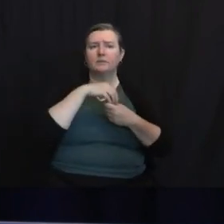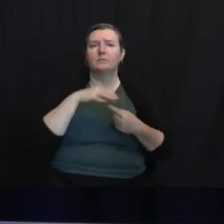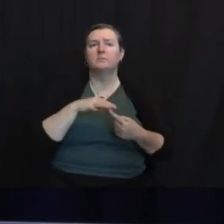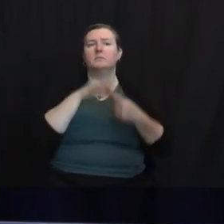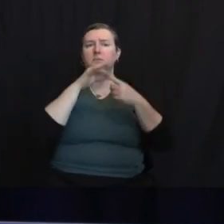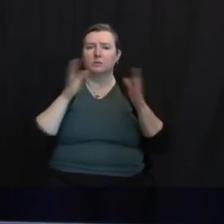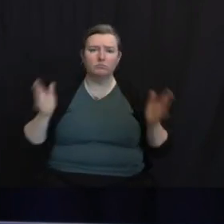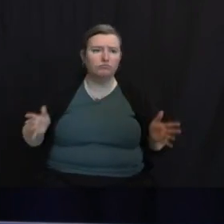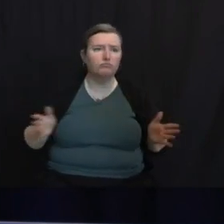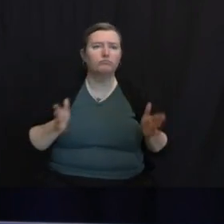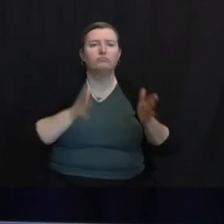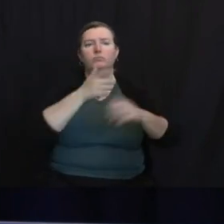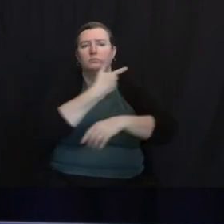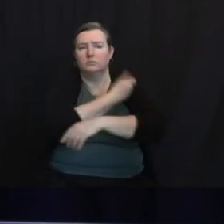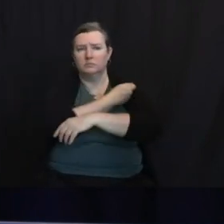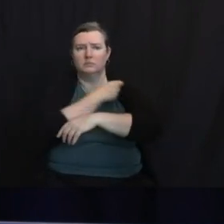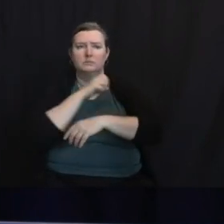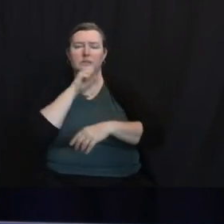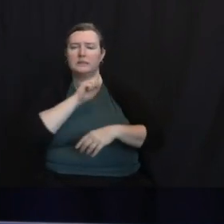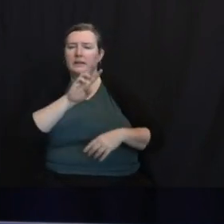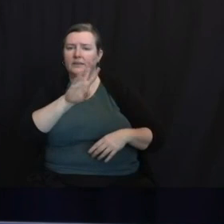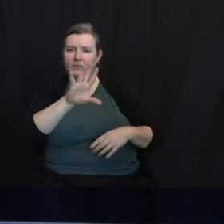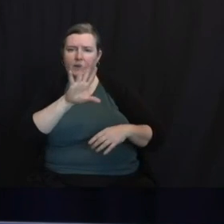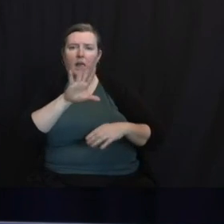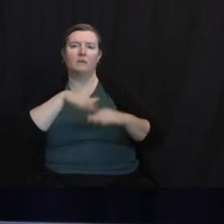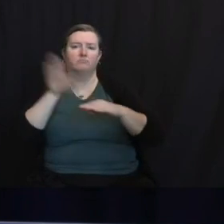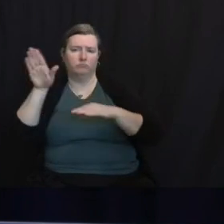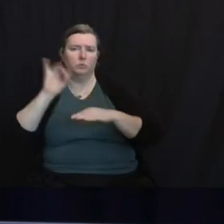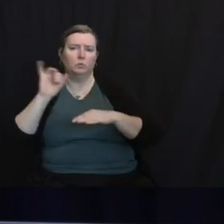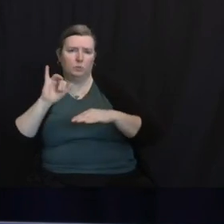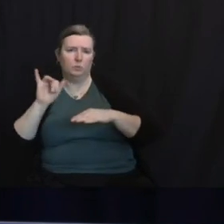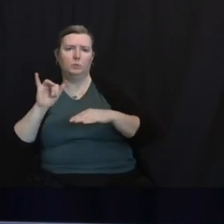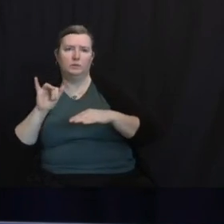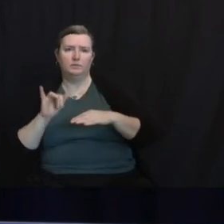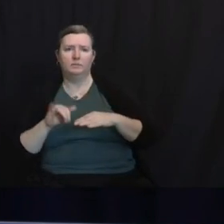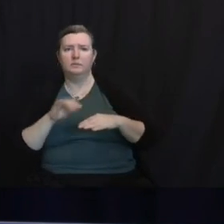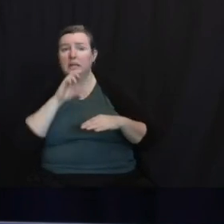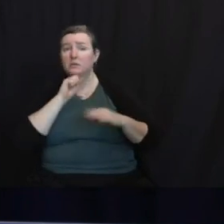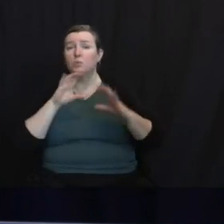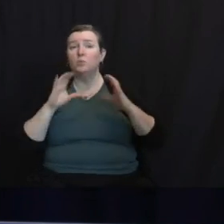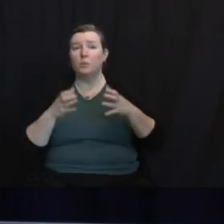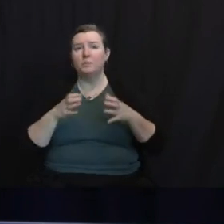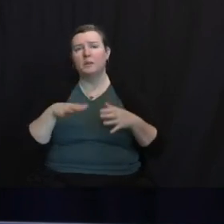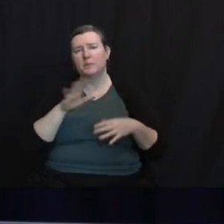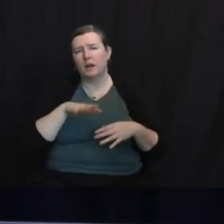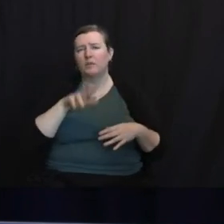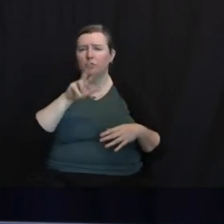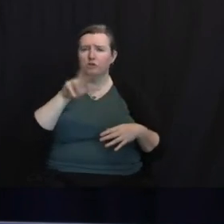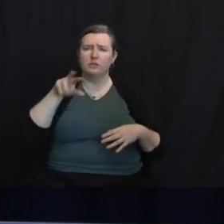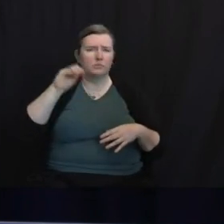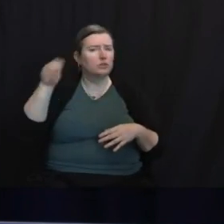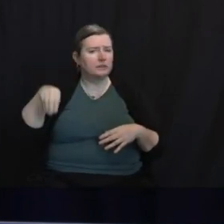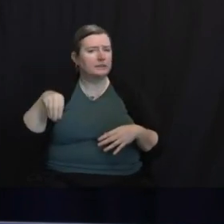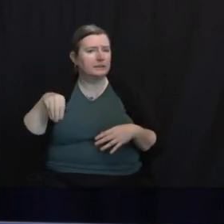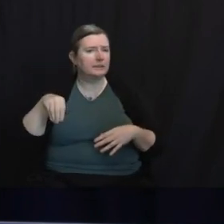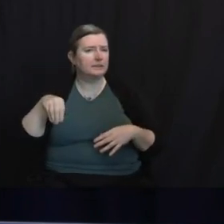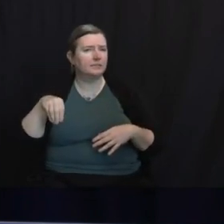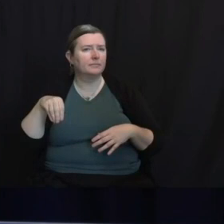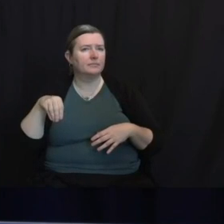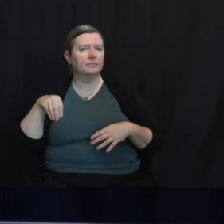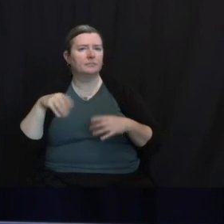those 65 and older. That age group accounts for about 33% of our